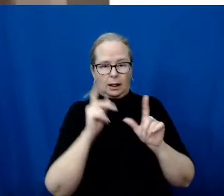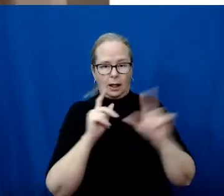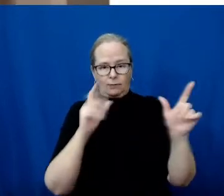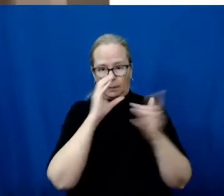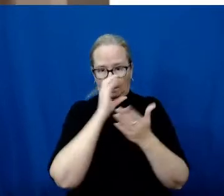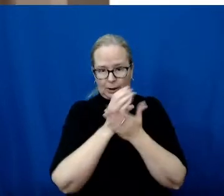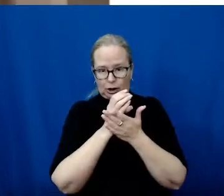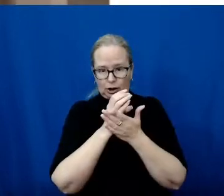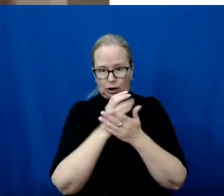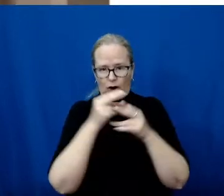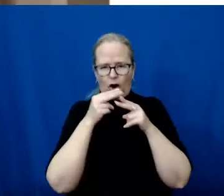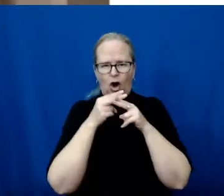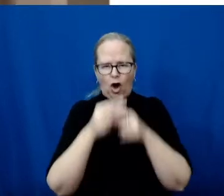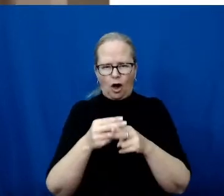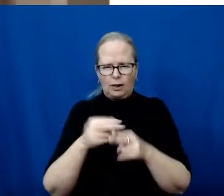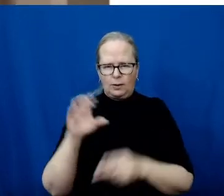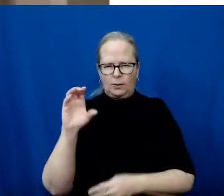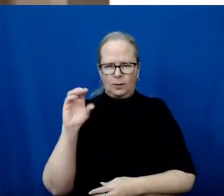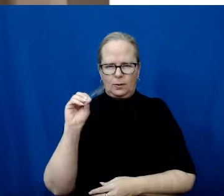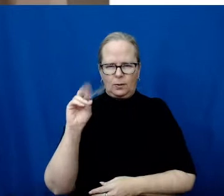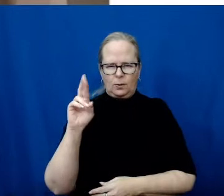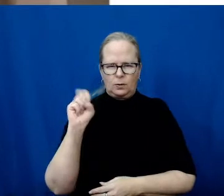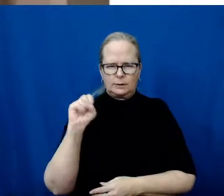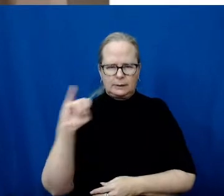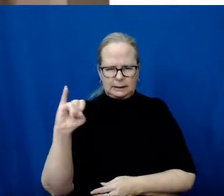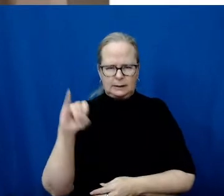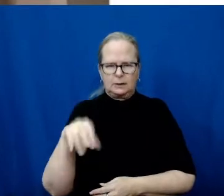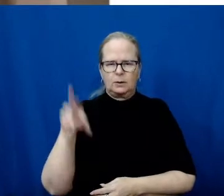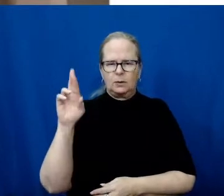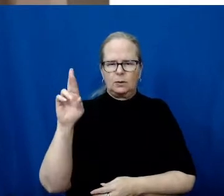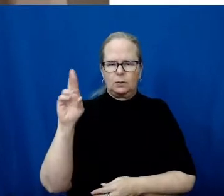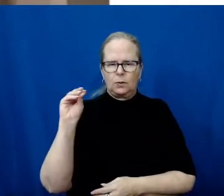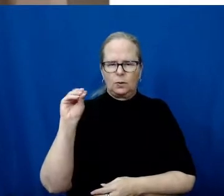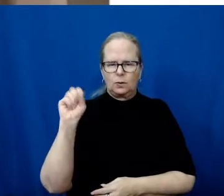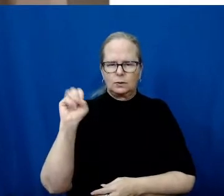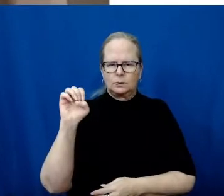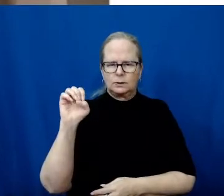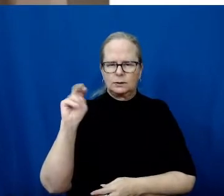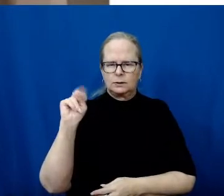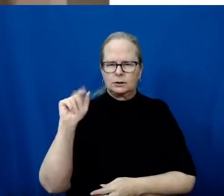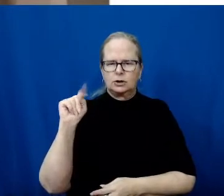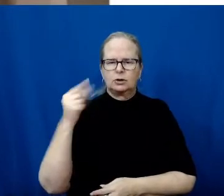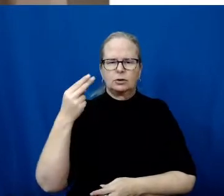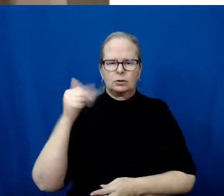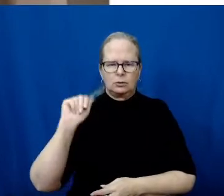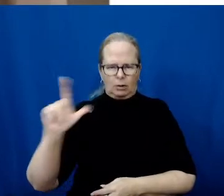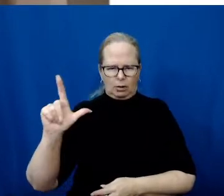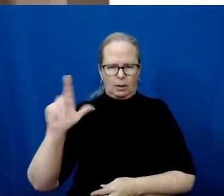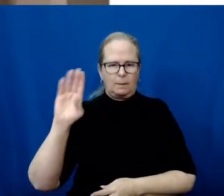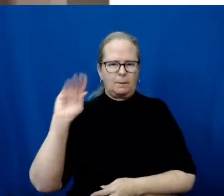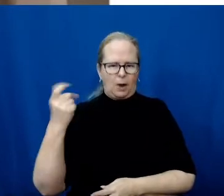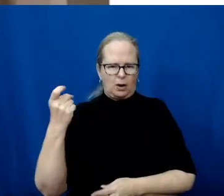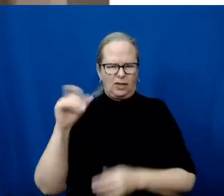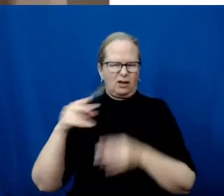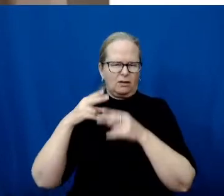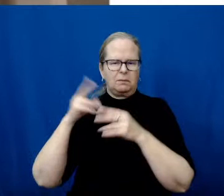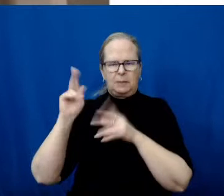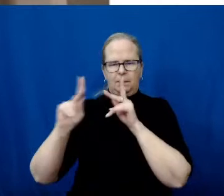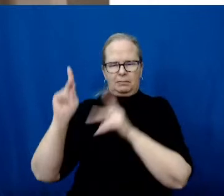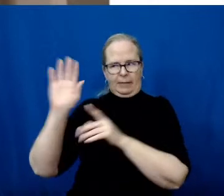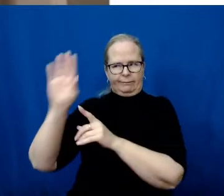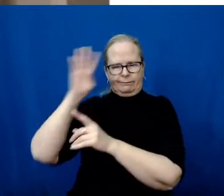invented it. It's a do-it-yourself DIY filtration air filter using